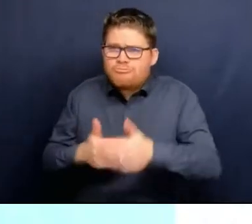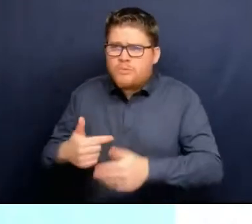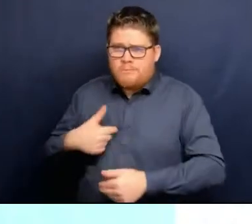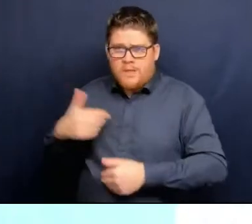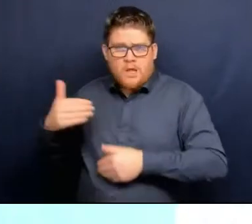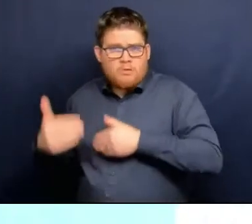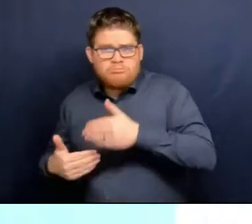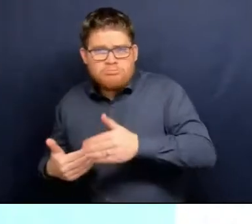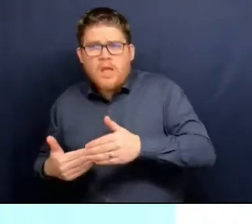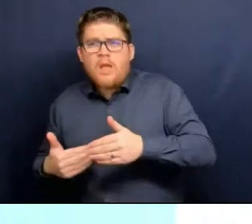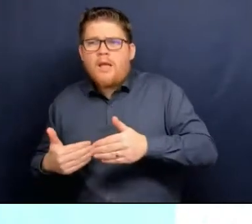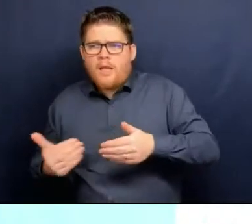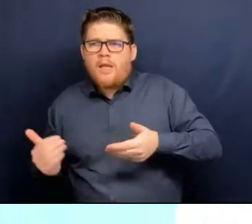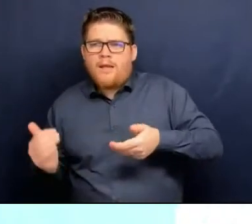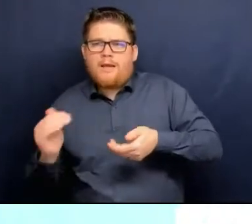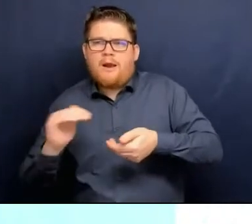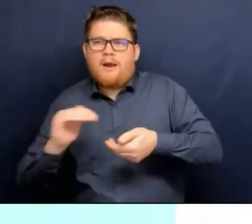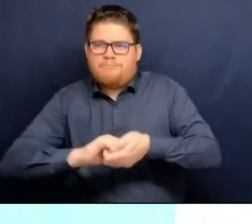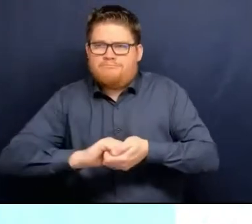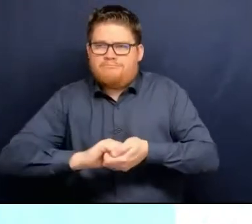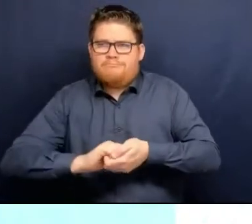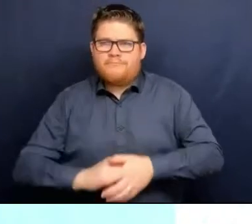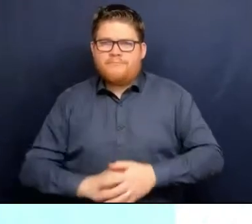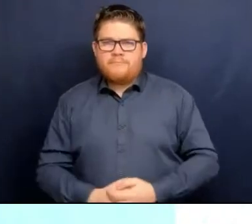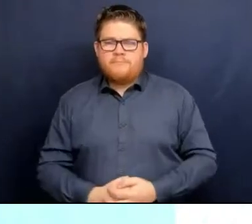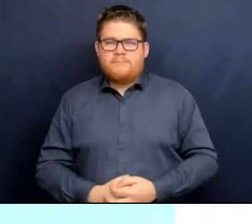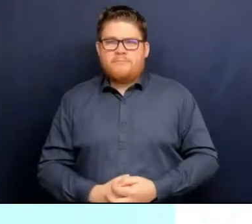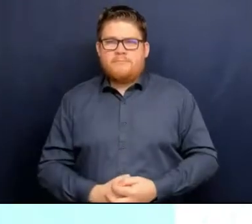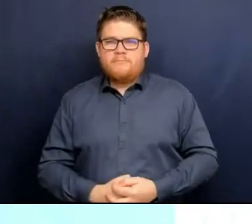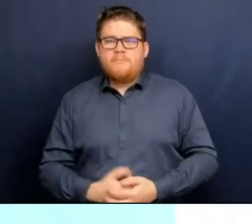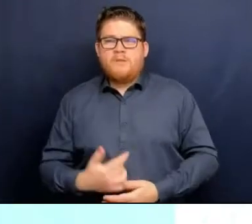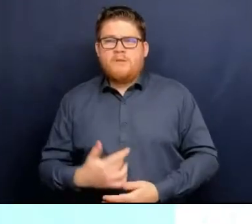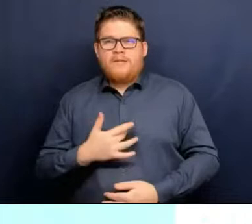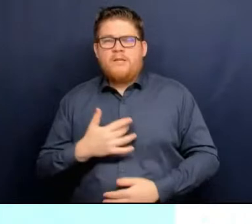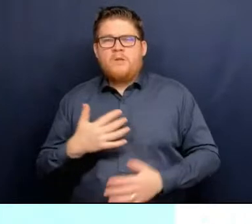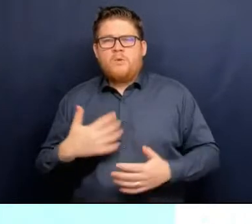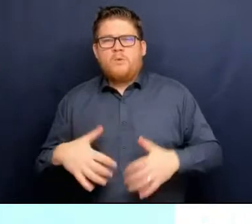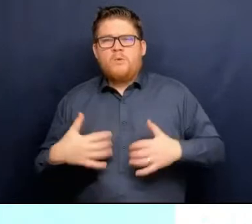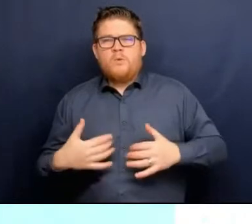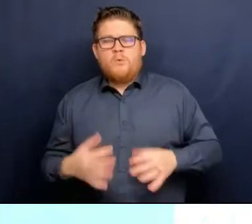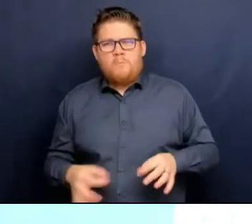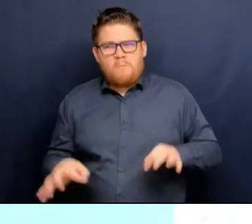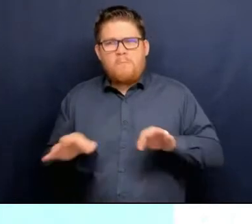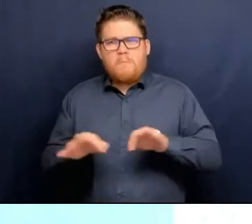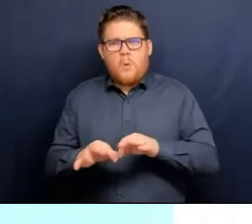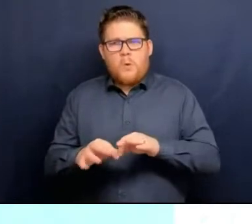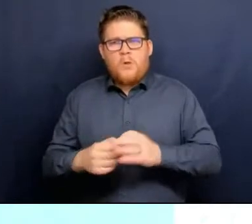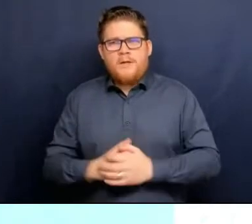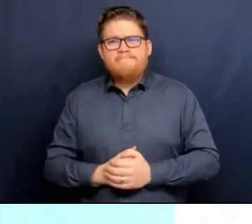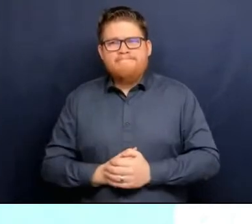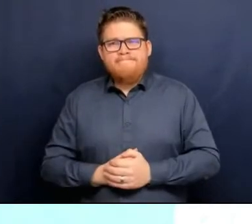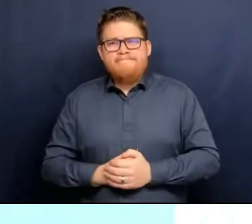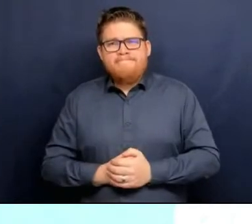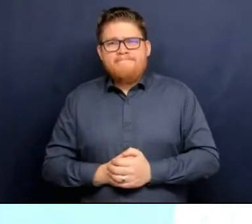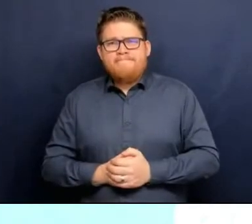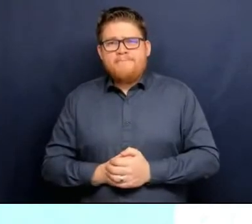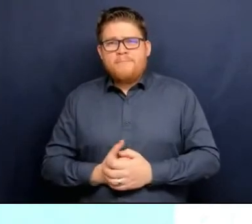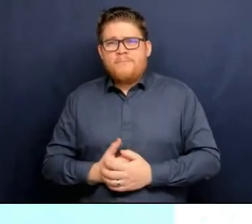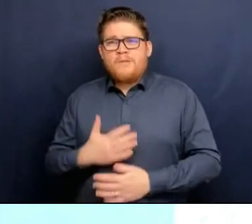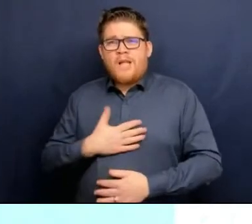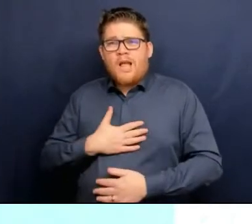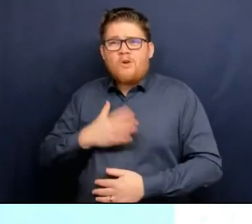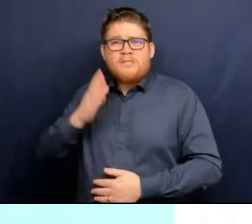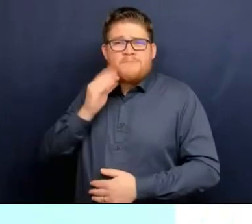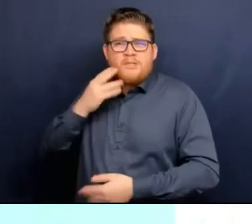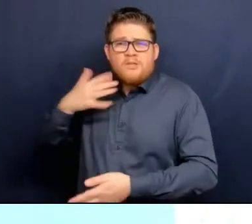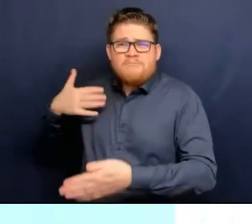important, because what we've been going through is multi-generational. You know, I went with my dad in the 70s